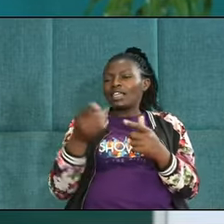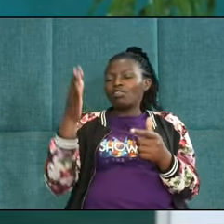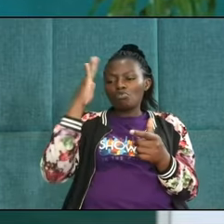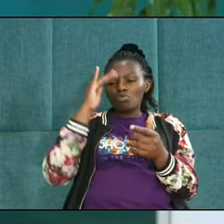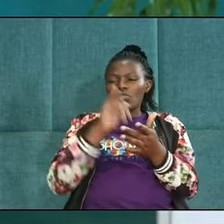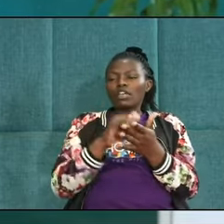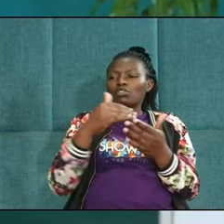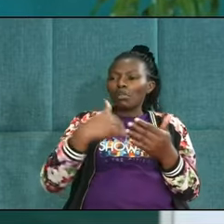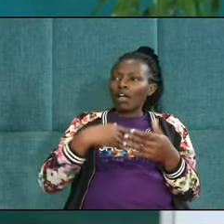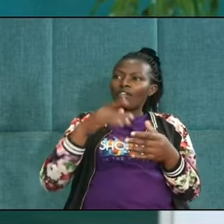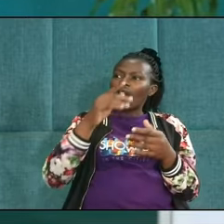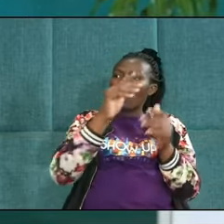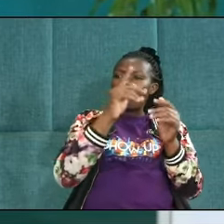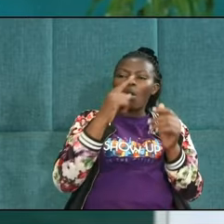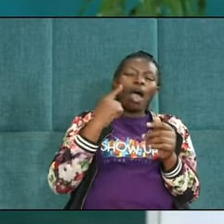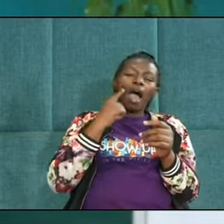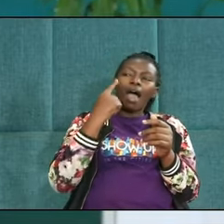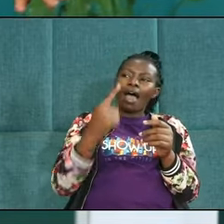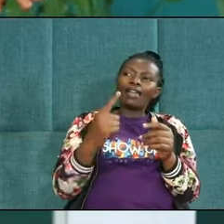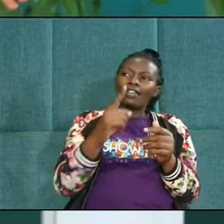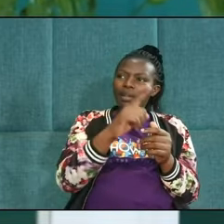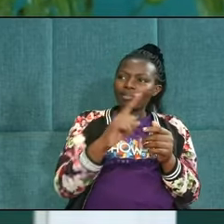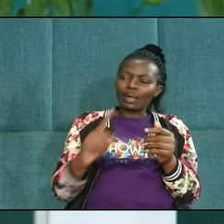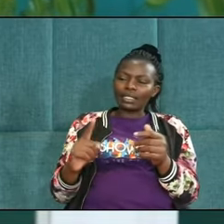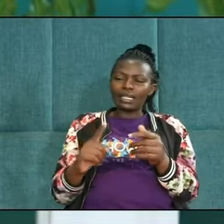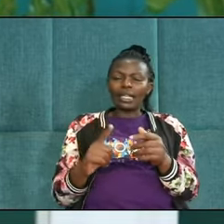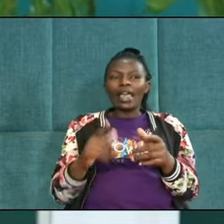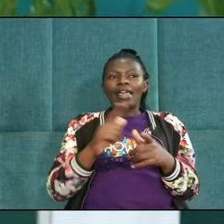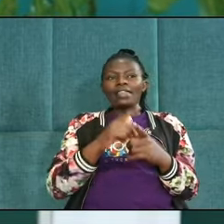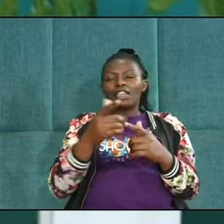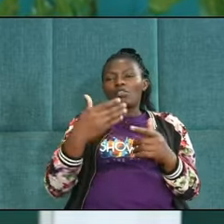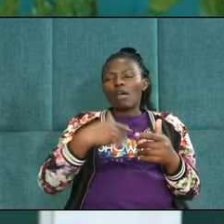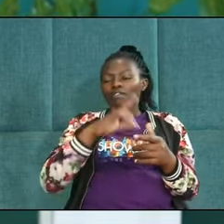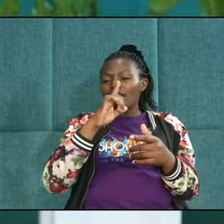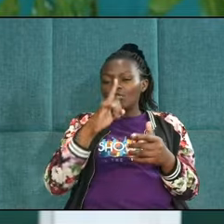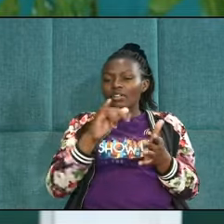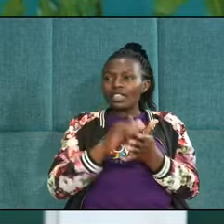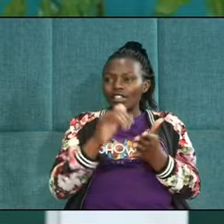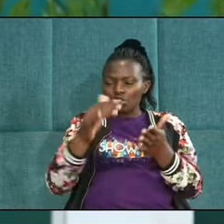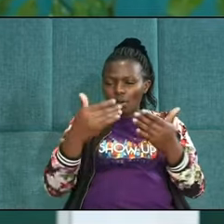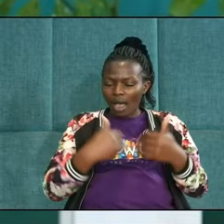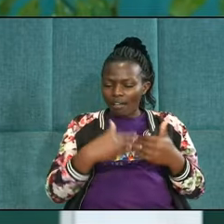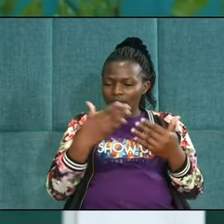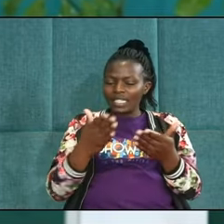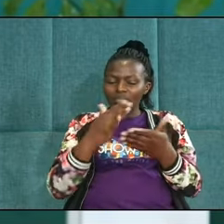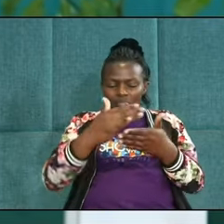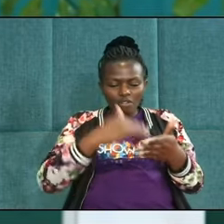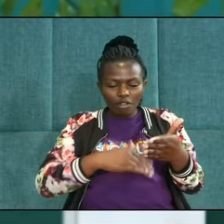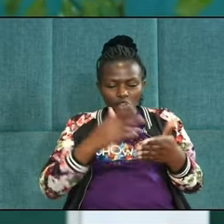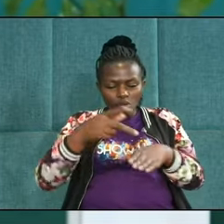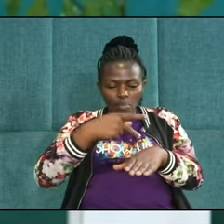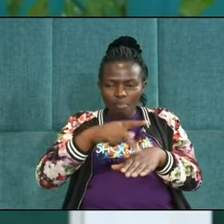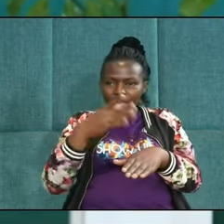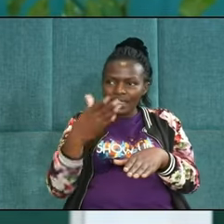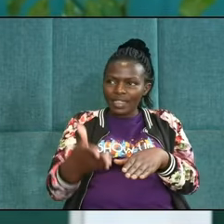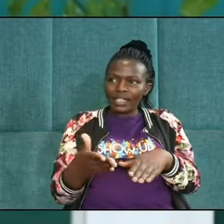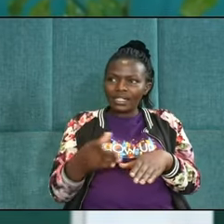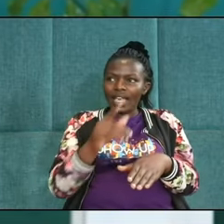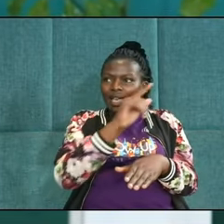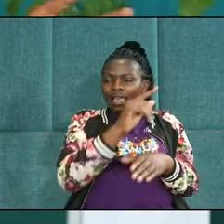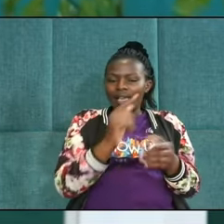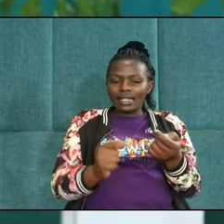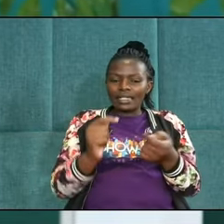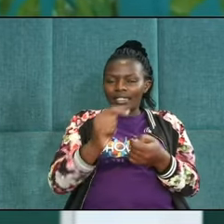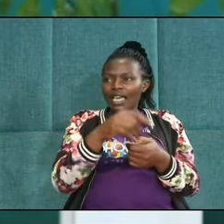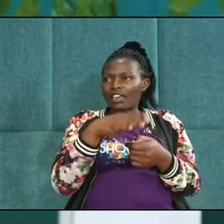that the Lord has blessed you with before he even asks you to return. Because by the way, you don't pay, you return tithe and offering. Because everything, as we learned